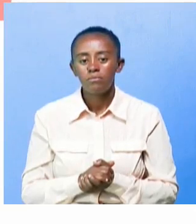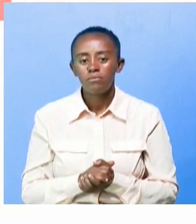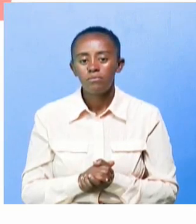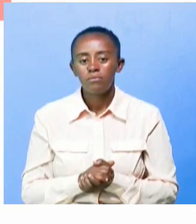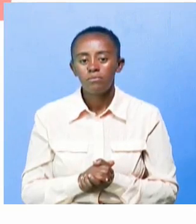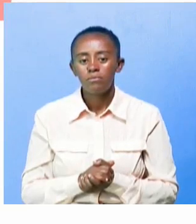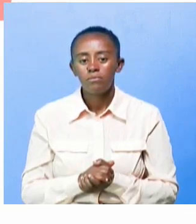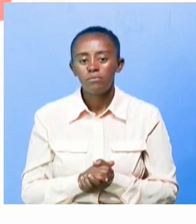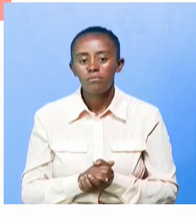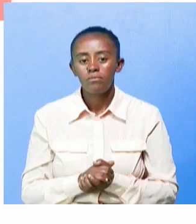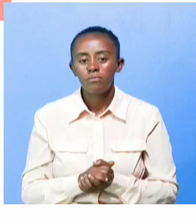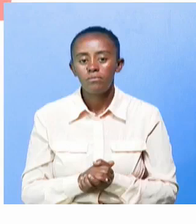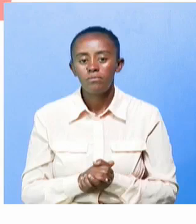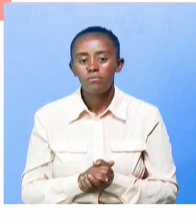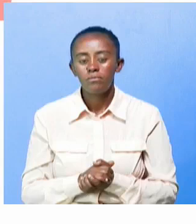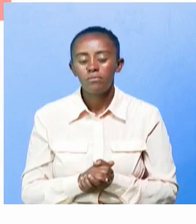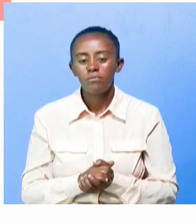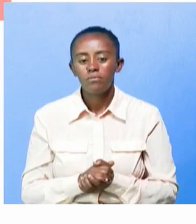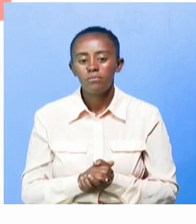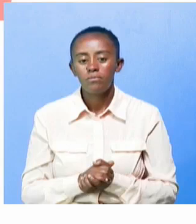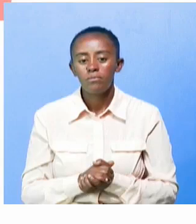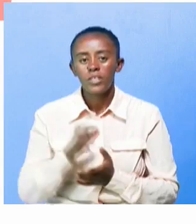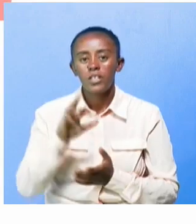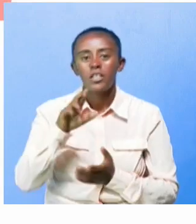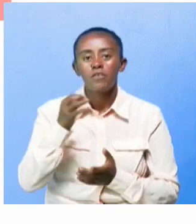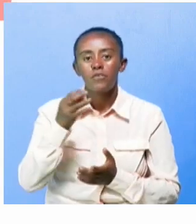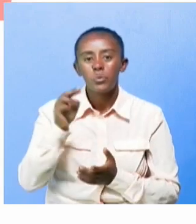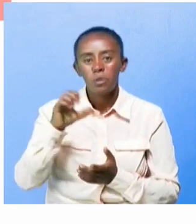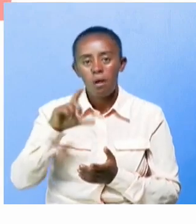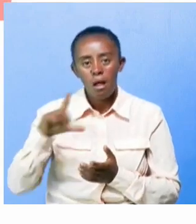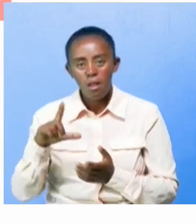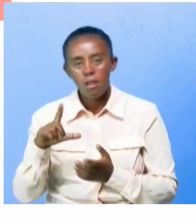To talk about refusals